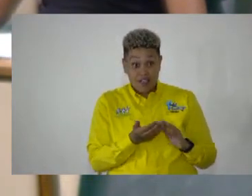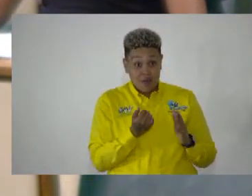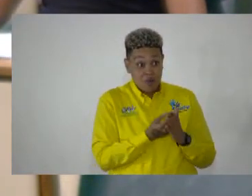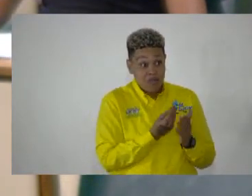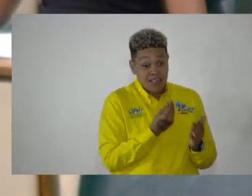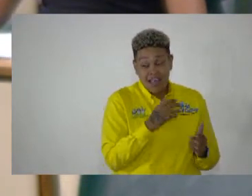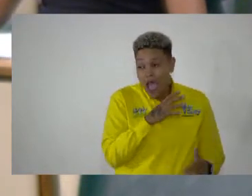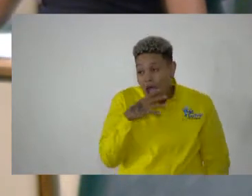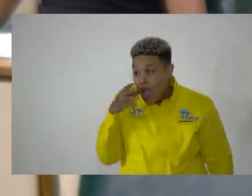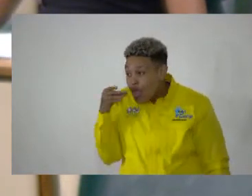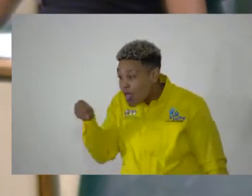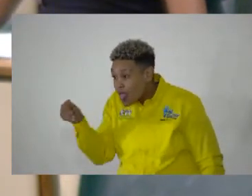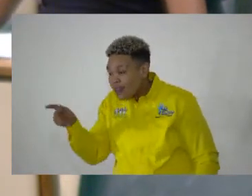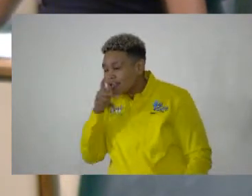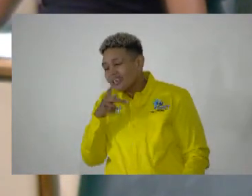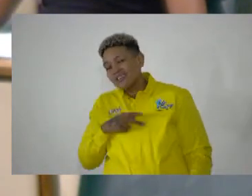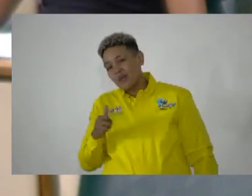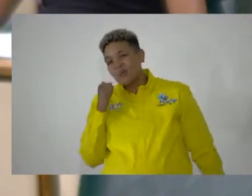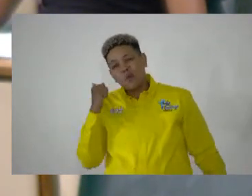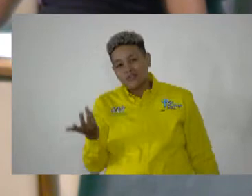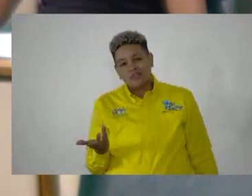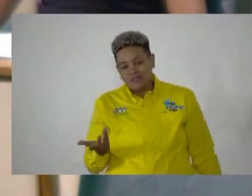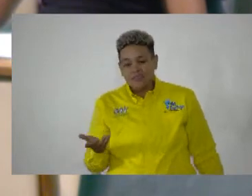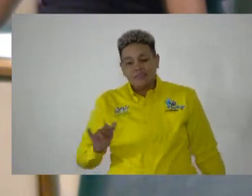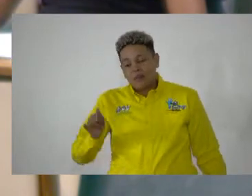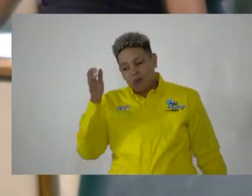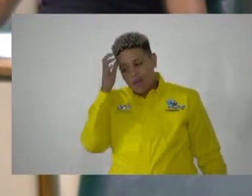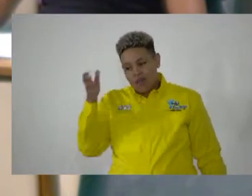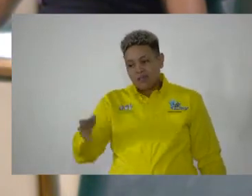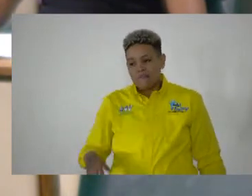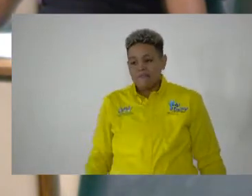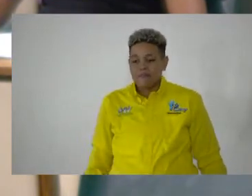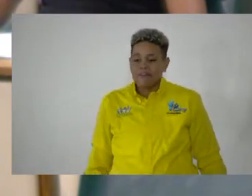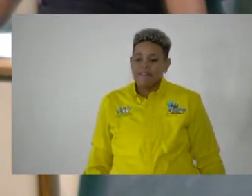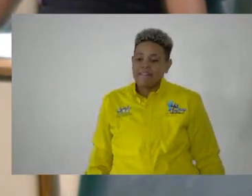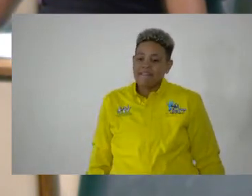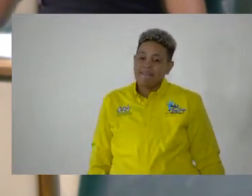agricultural assistance, for example. So,